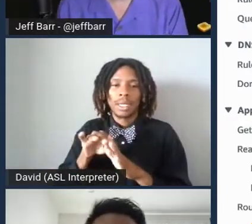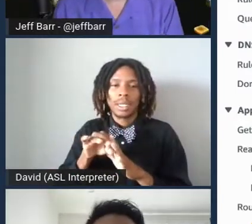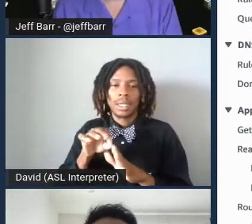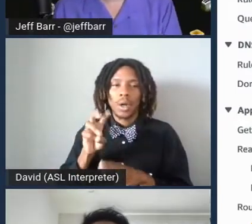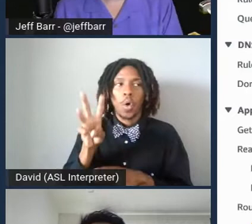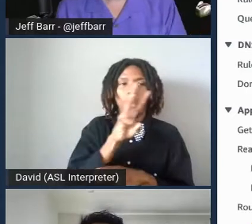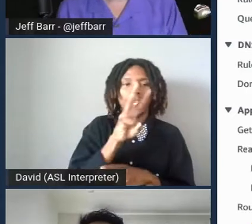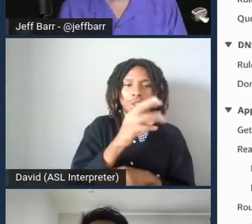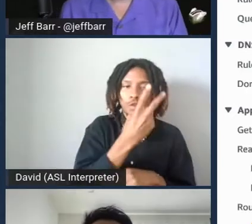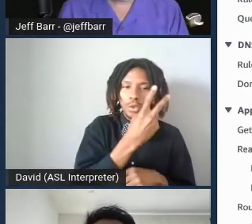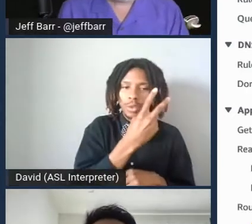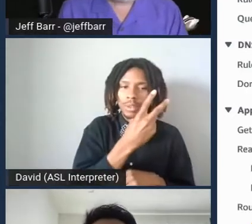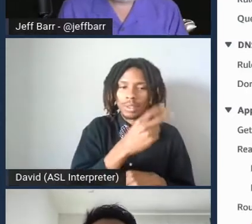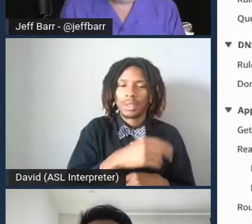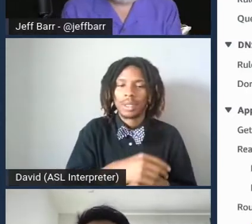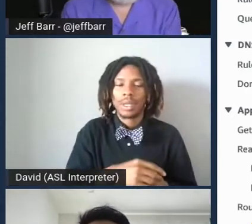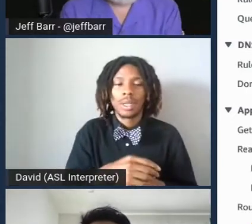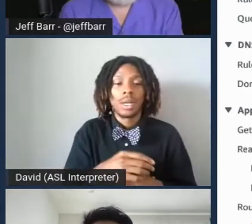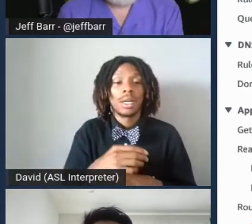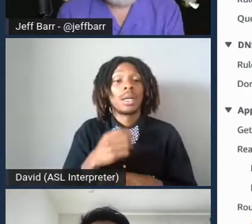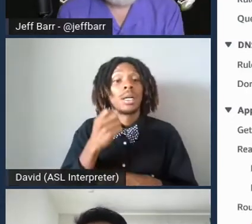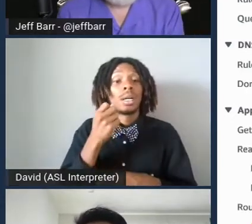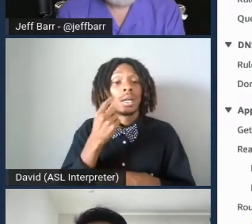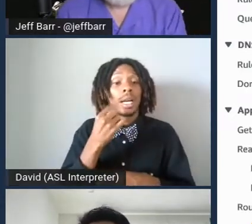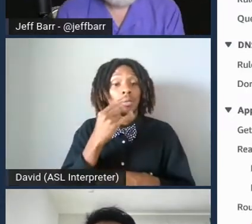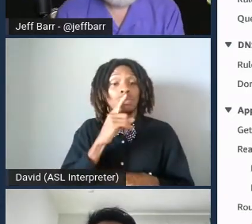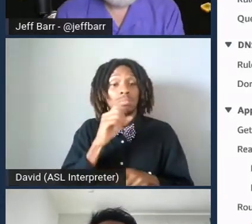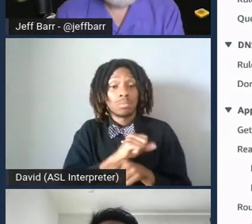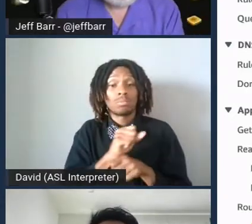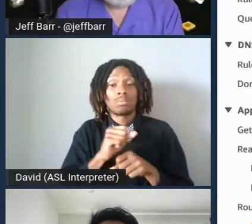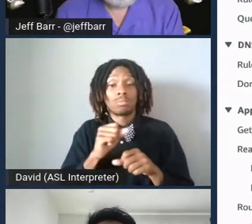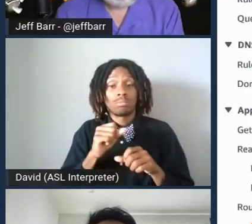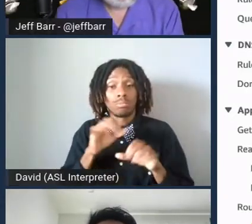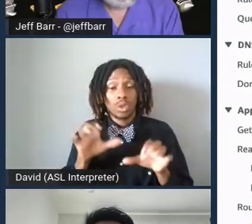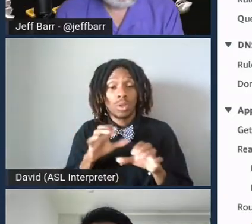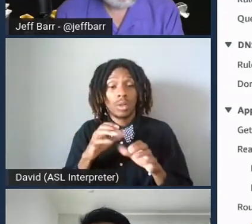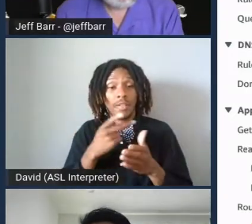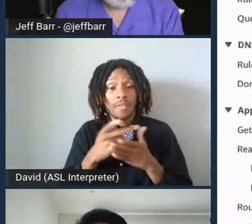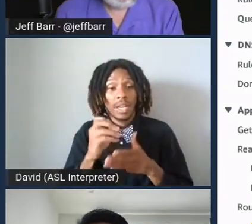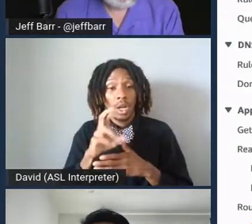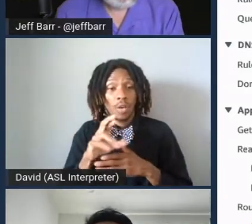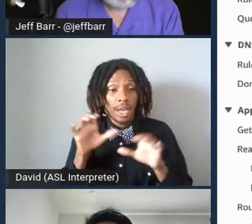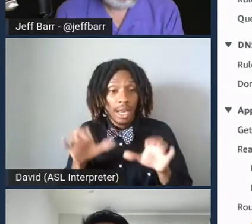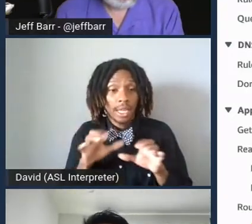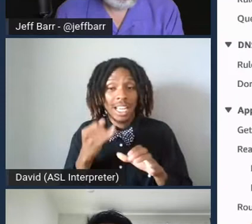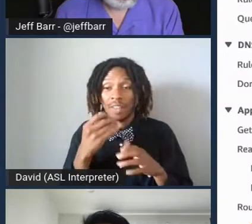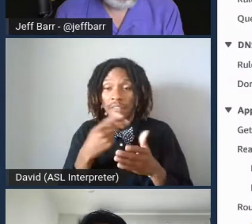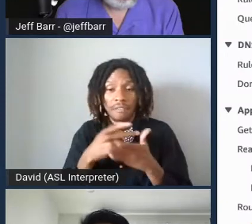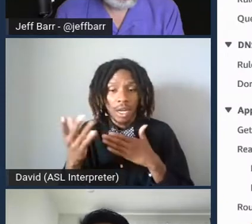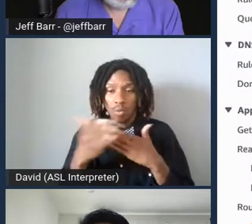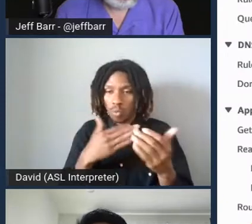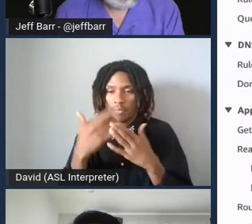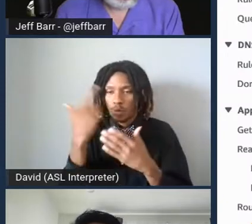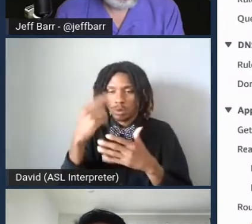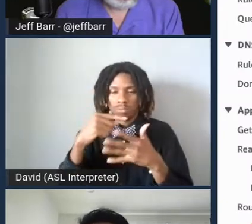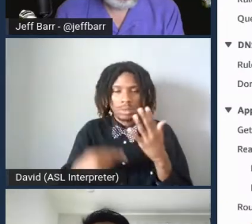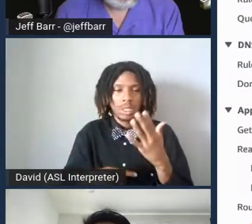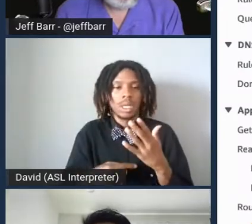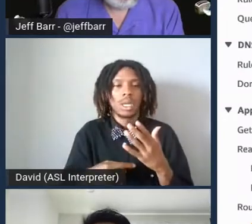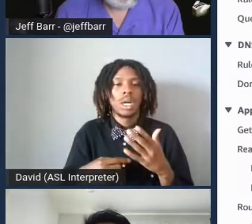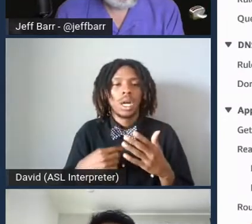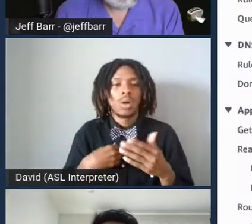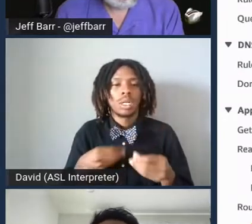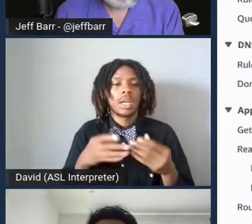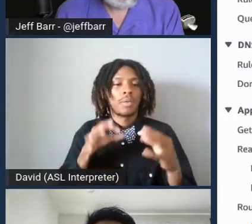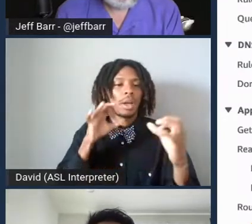first. And then when you actually perform failover action, and if that action fails for whatever reason, we give you a feedback